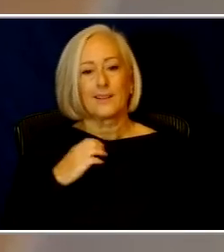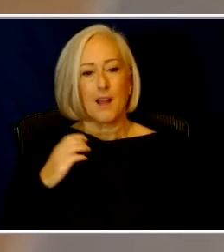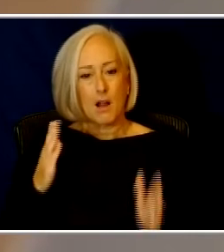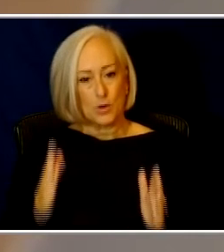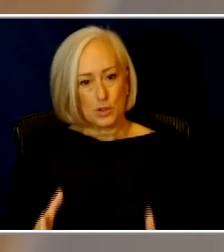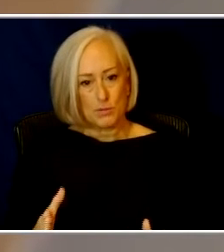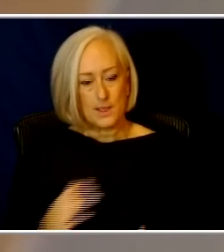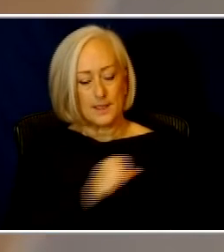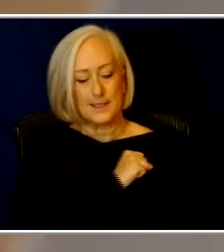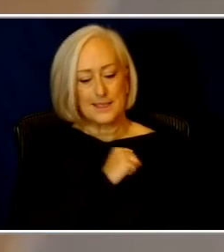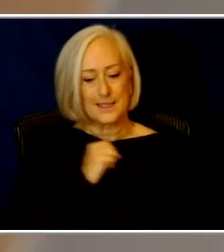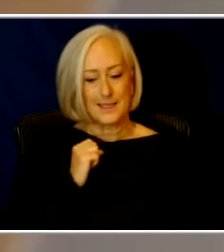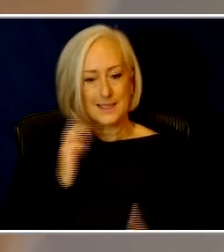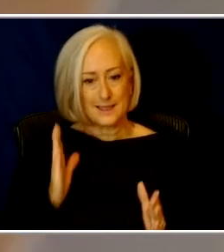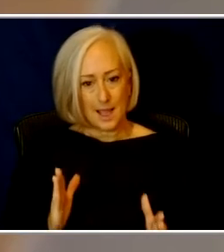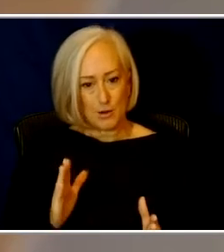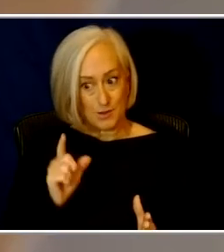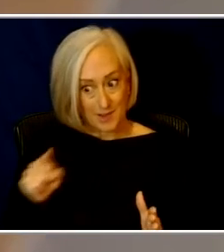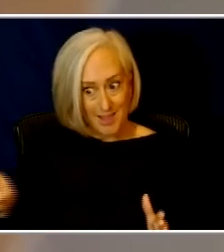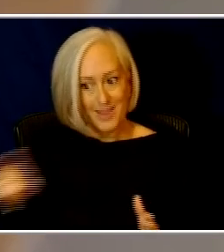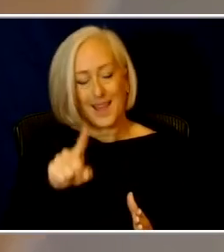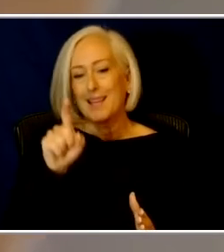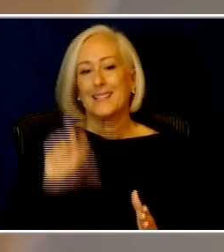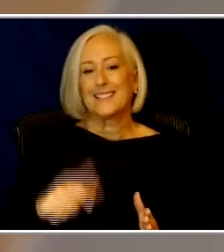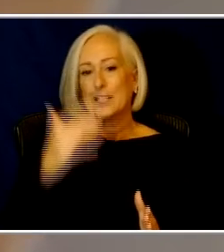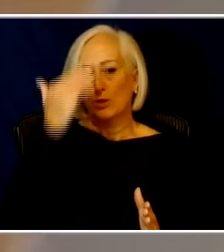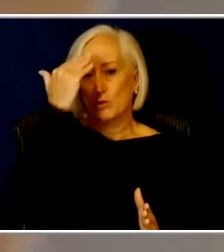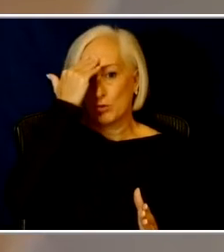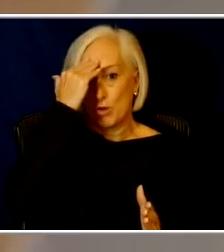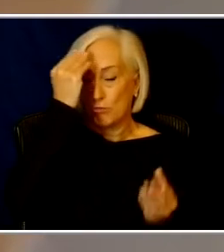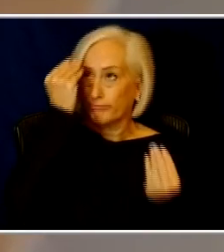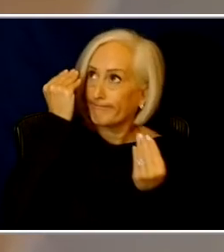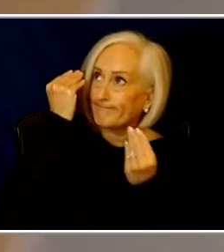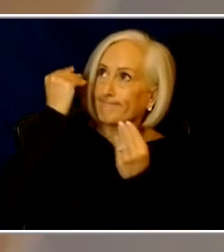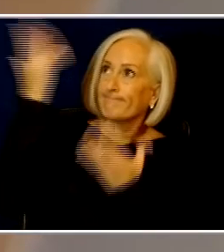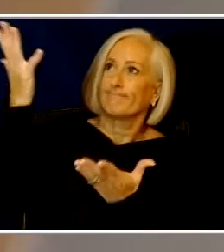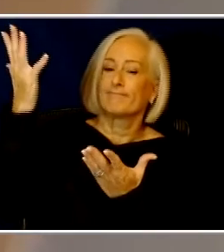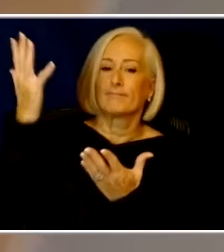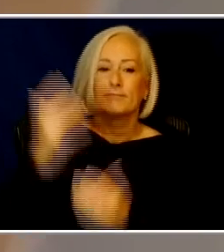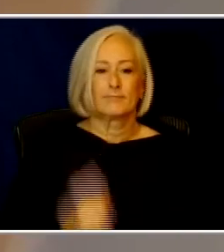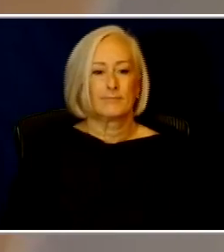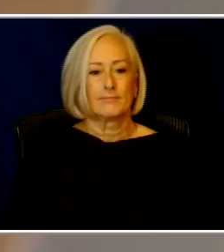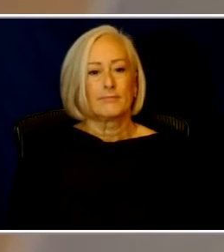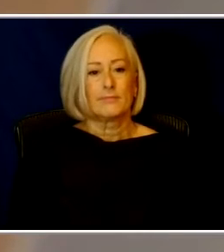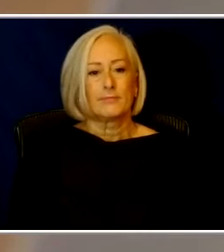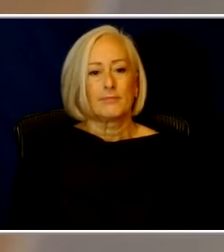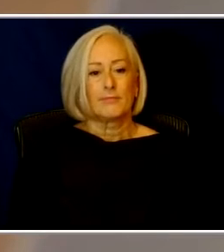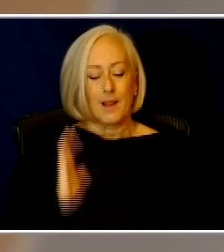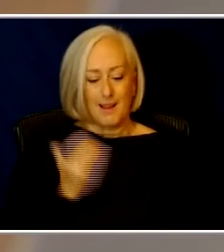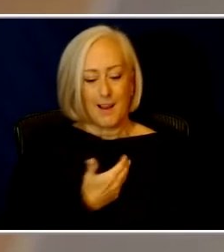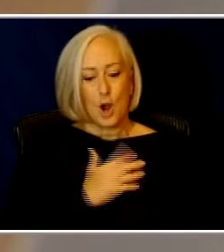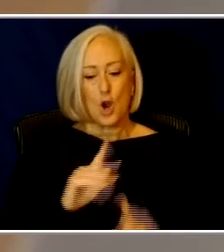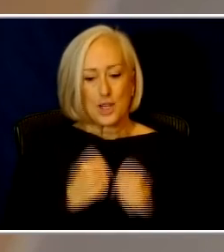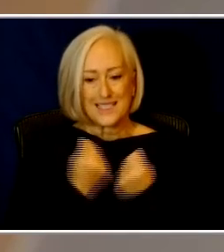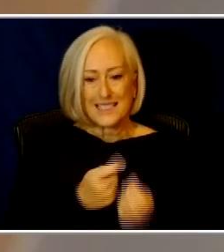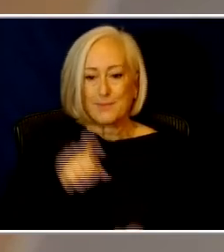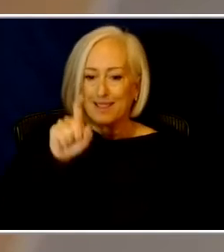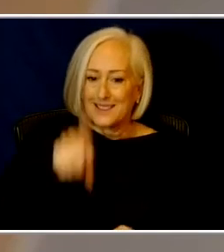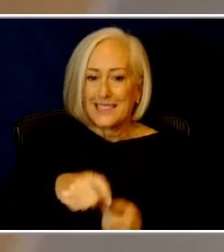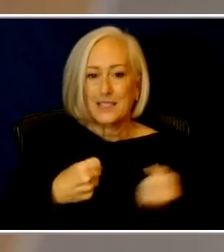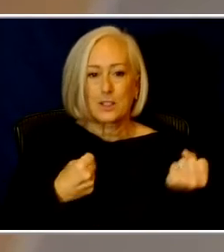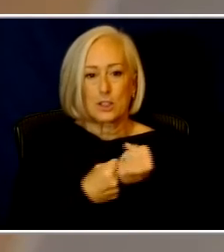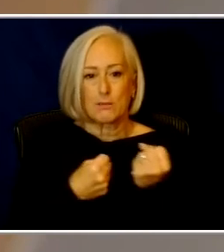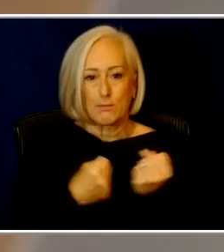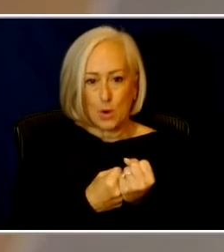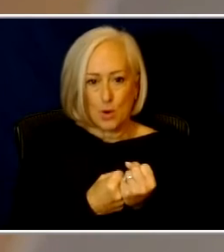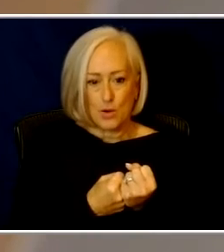nation know the message that we are bringing to you, which is that our teams deserve that support, they